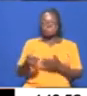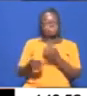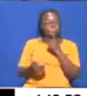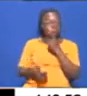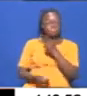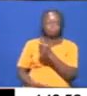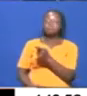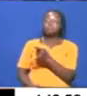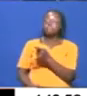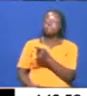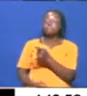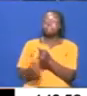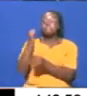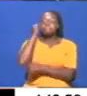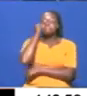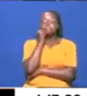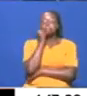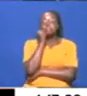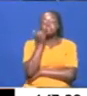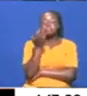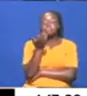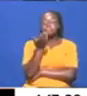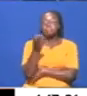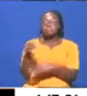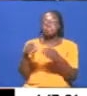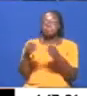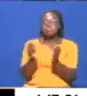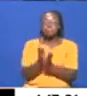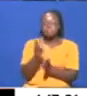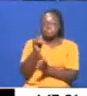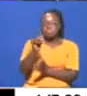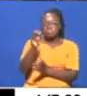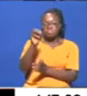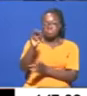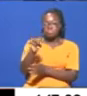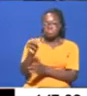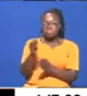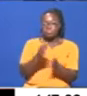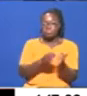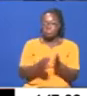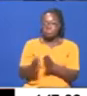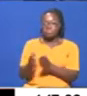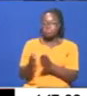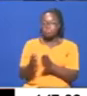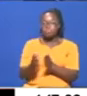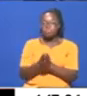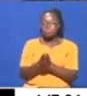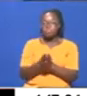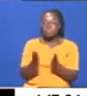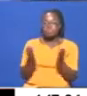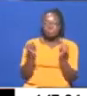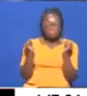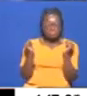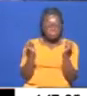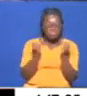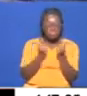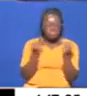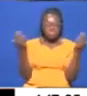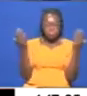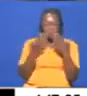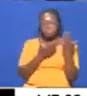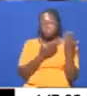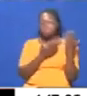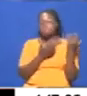is all gloom. The family of Tomokwach prepares to spend yet another cold night, hoping that